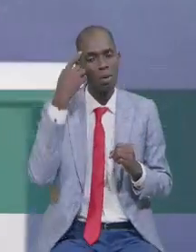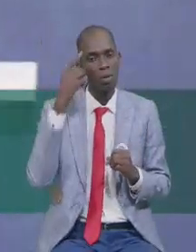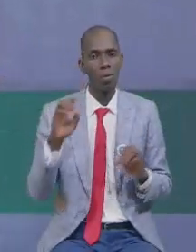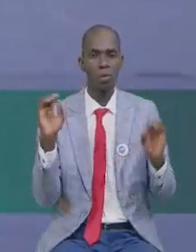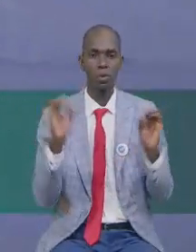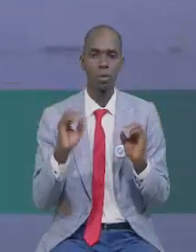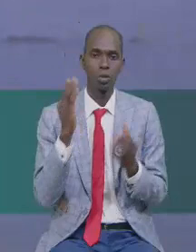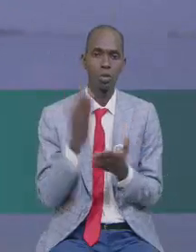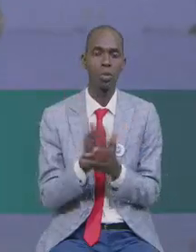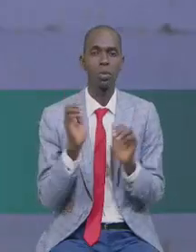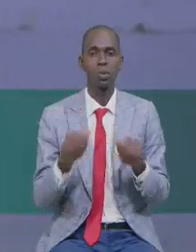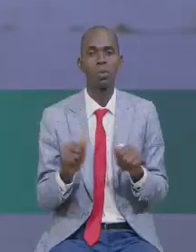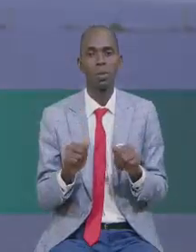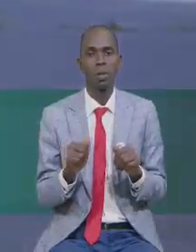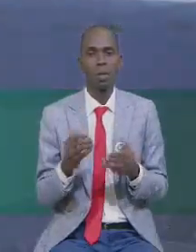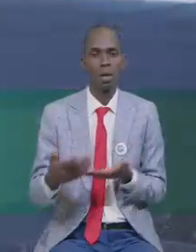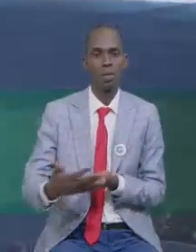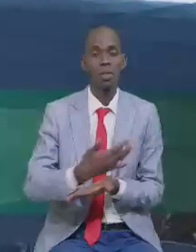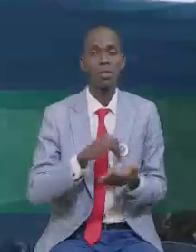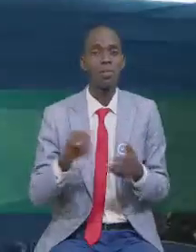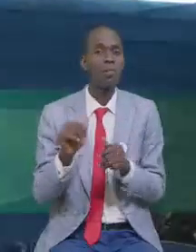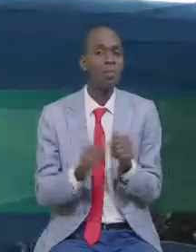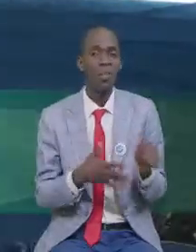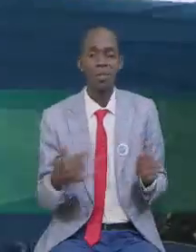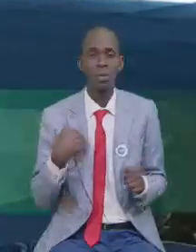unstoppable harvesting. Three things we're looking at.